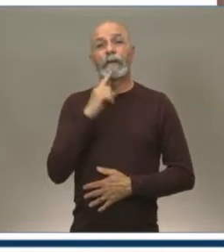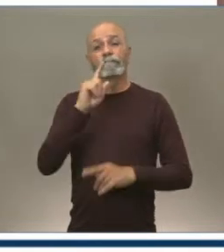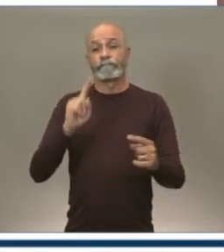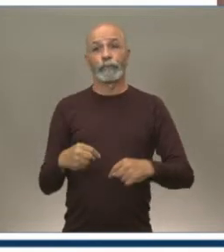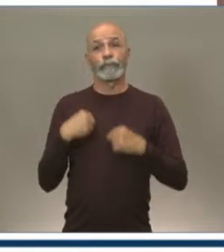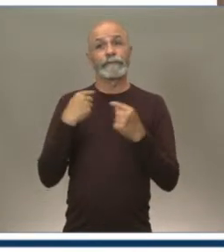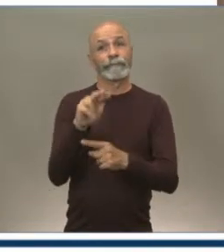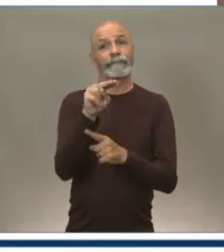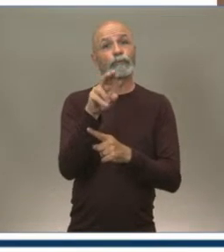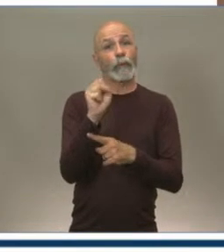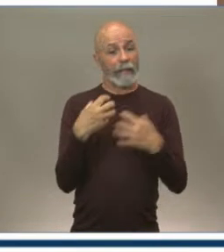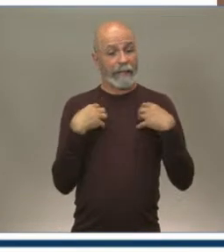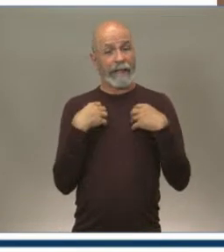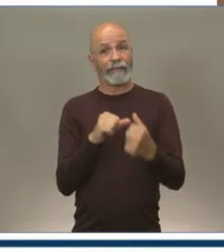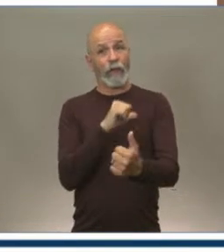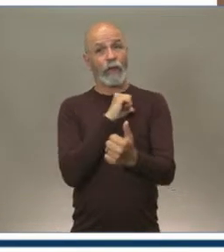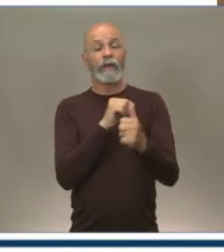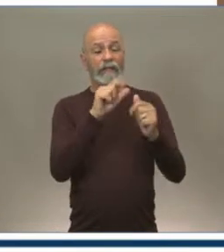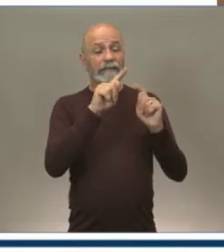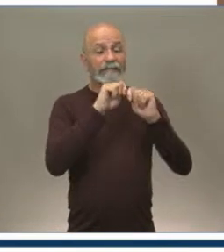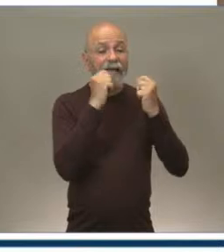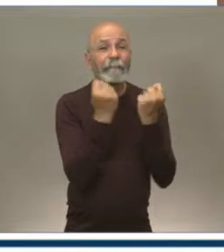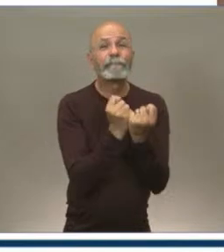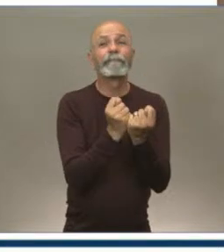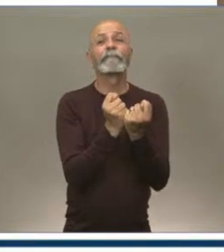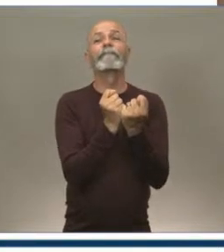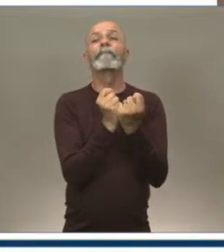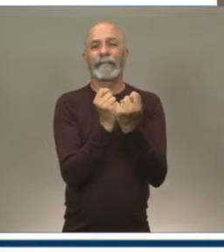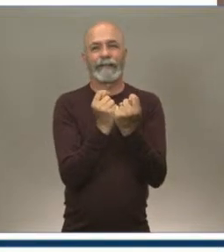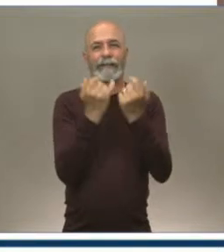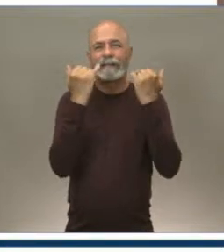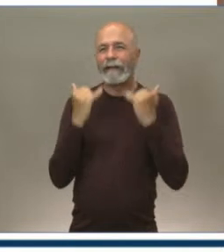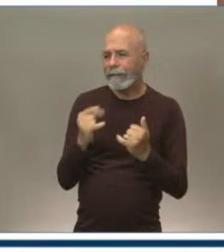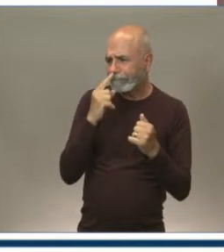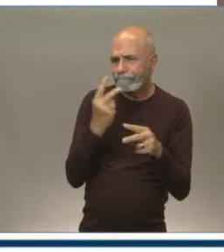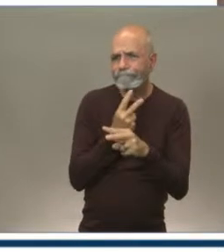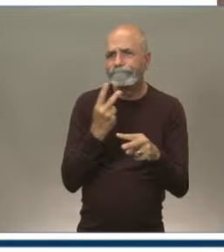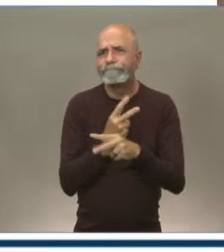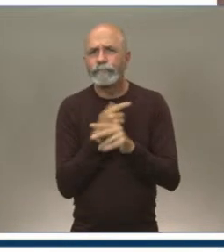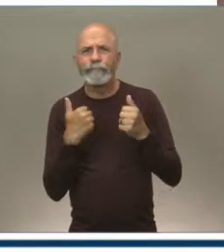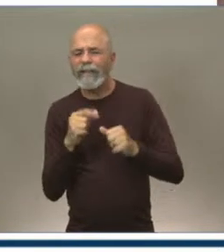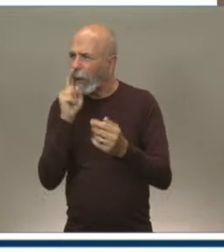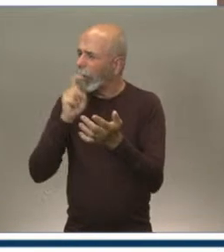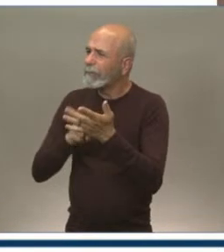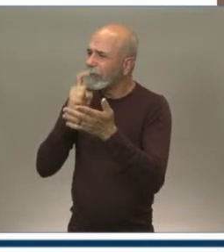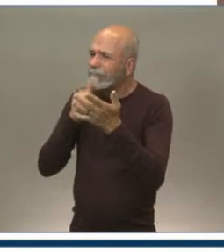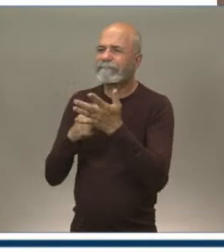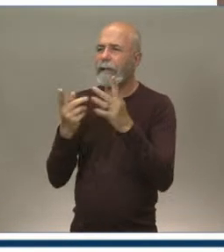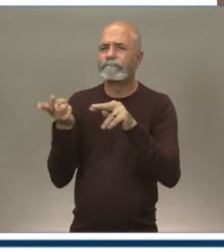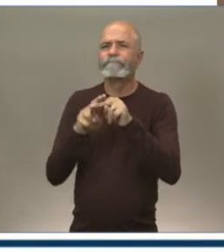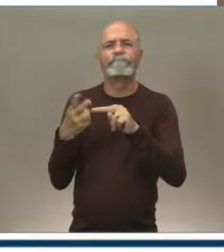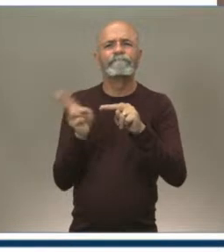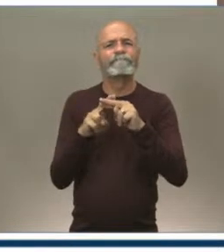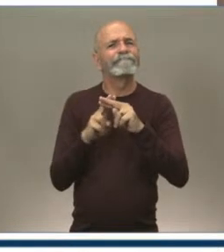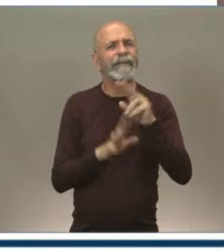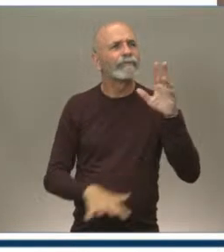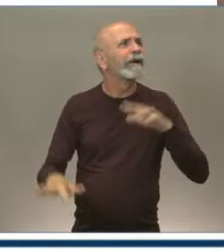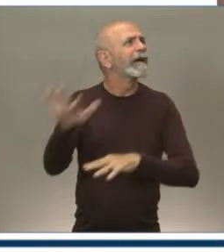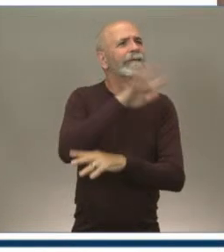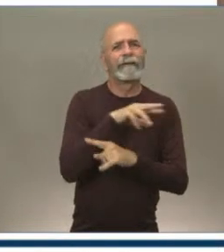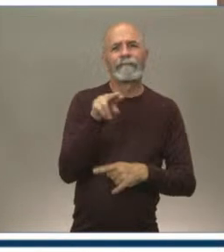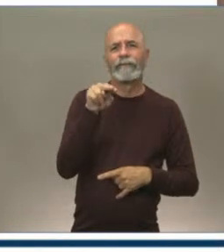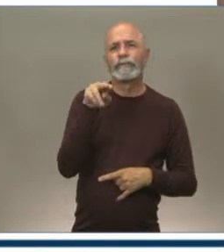have really been mobilizing to respond to what has been a rising number of COVID-19 cases in the province. We've